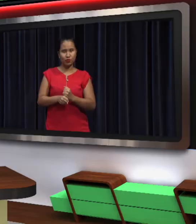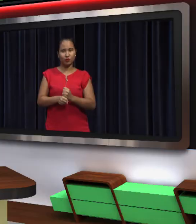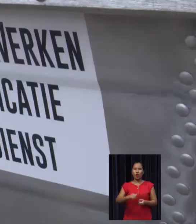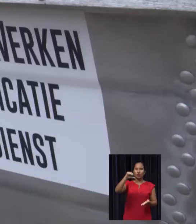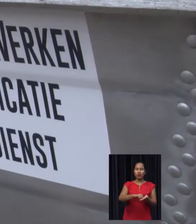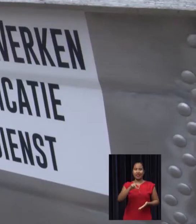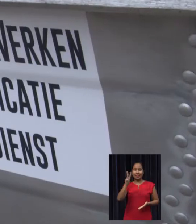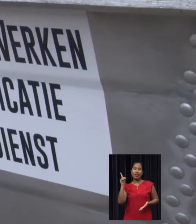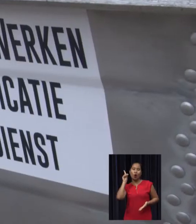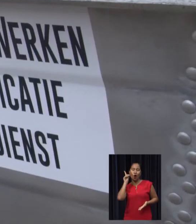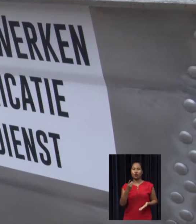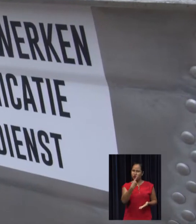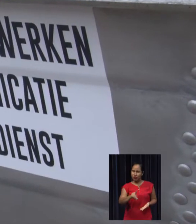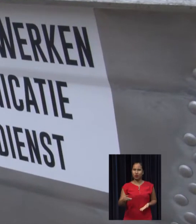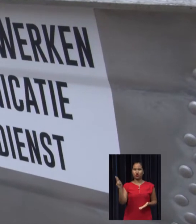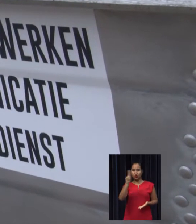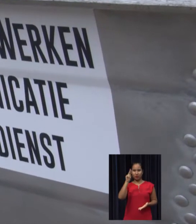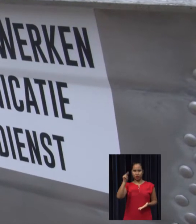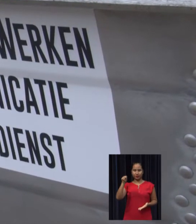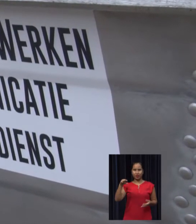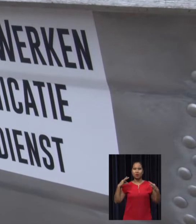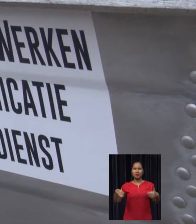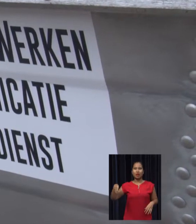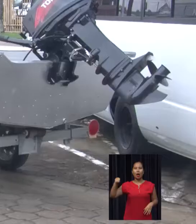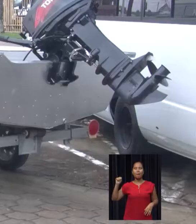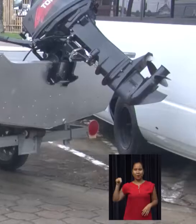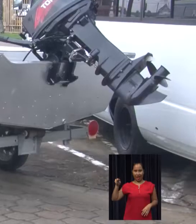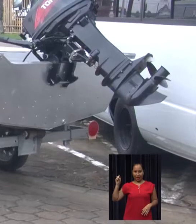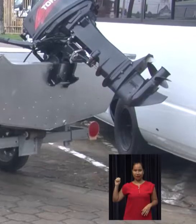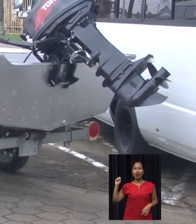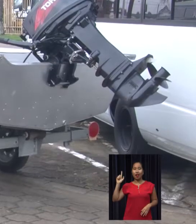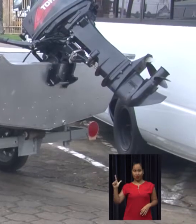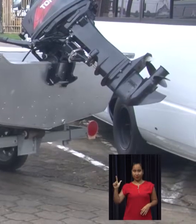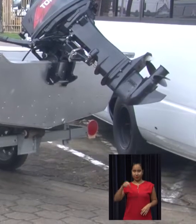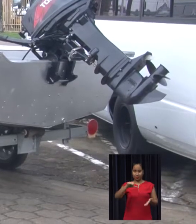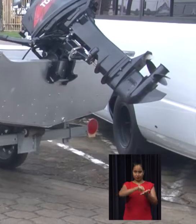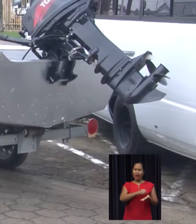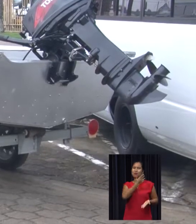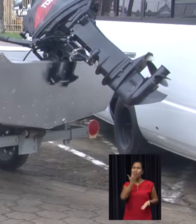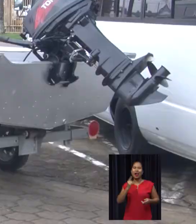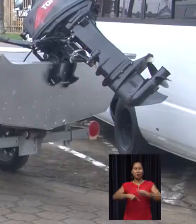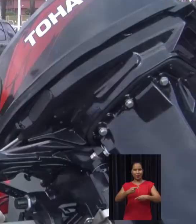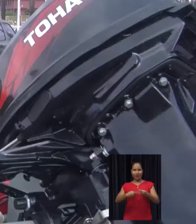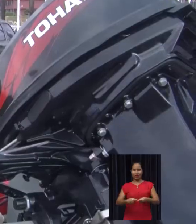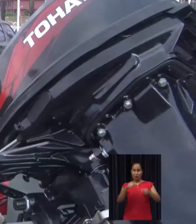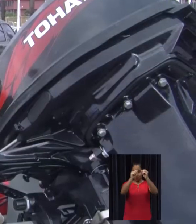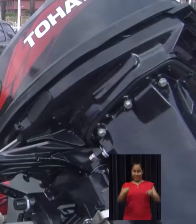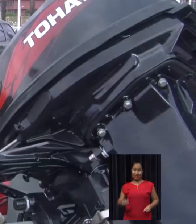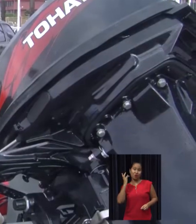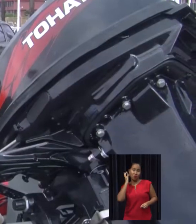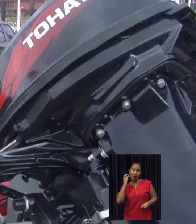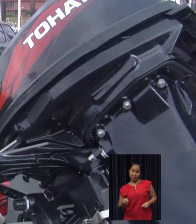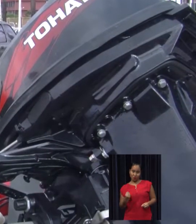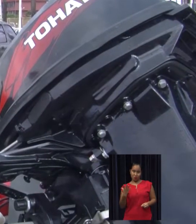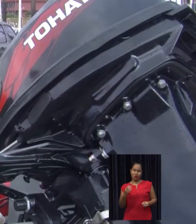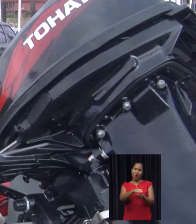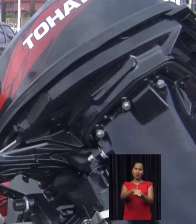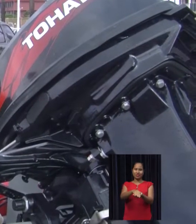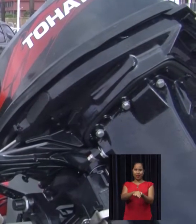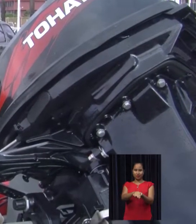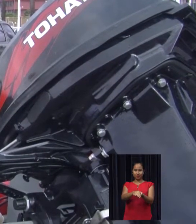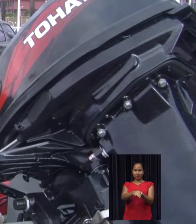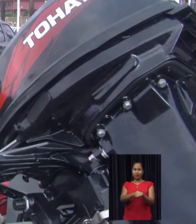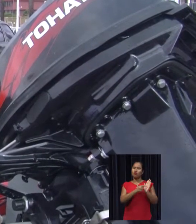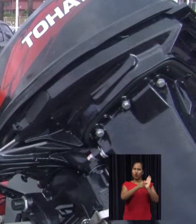UNDP. It's a donation worth $300,000. Public Works Minister Patrick Pengel indicated